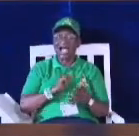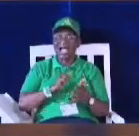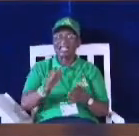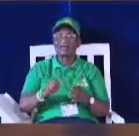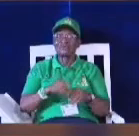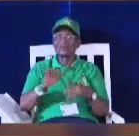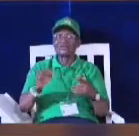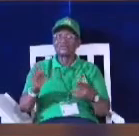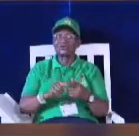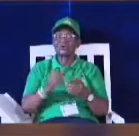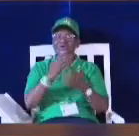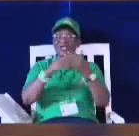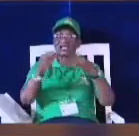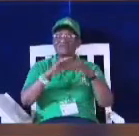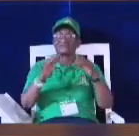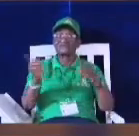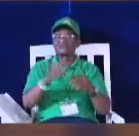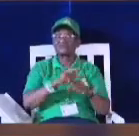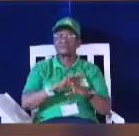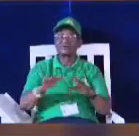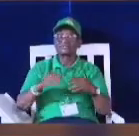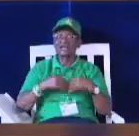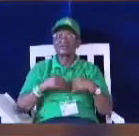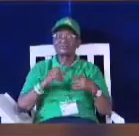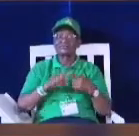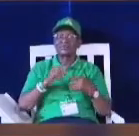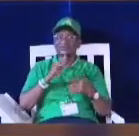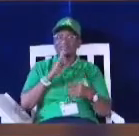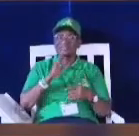You don't have to be sick to go to heaven.